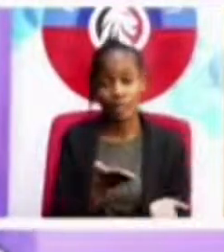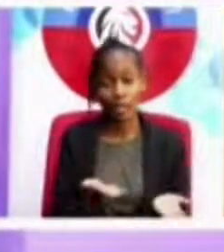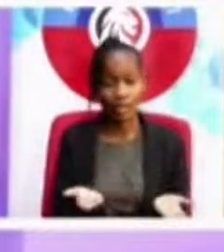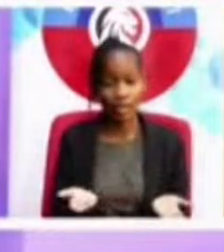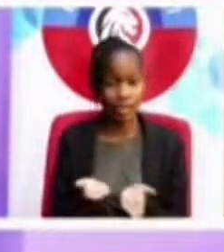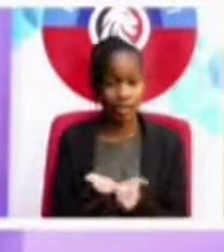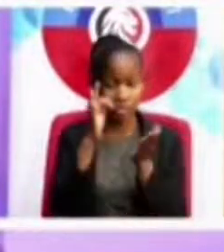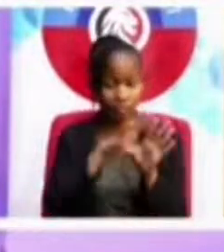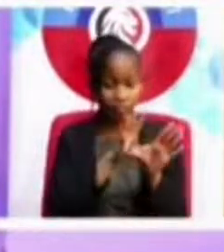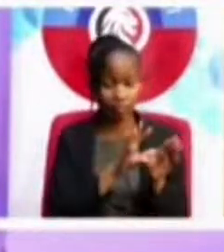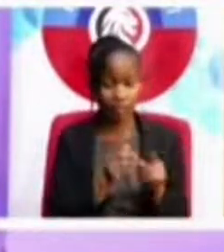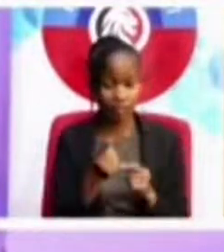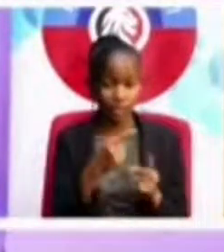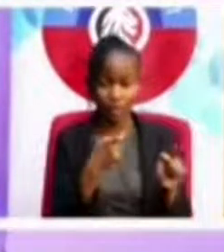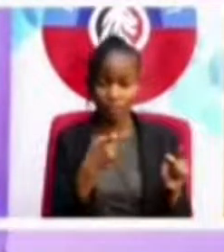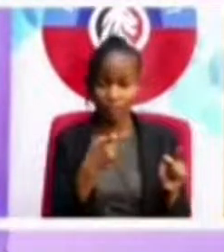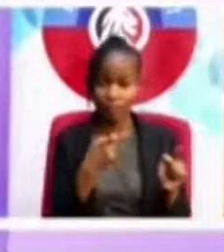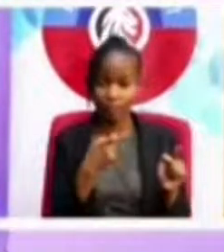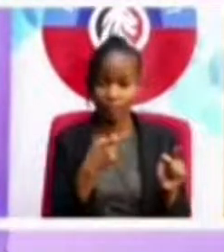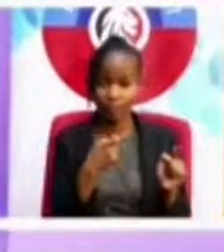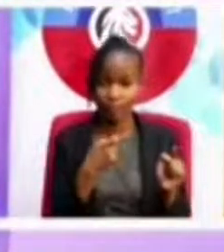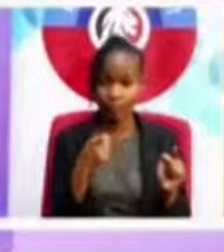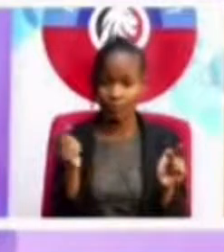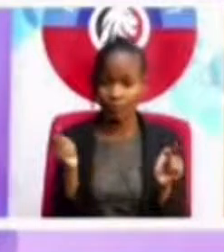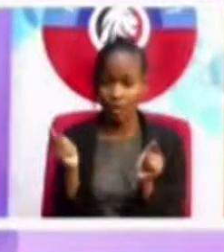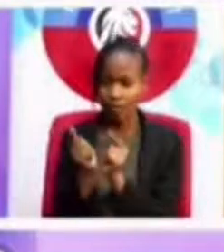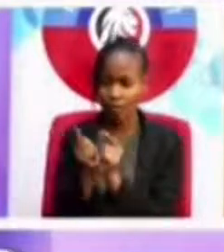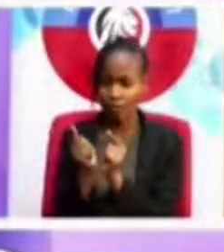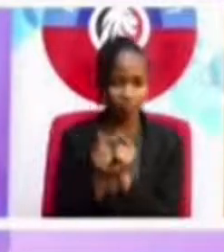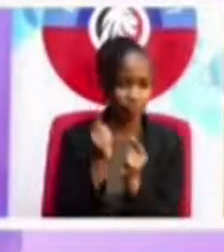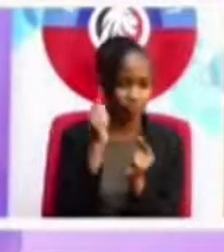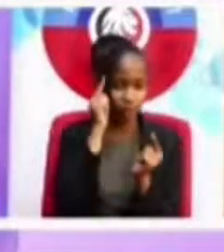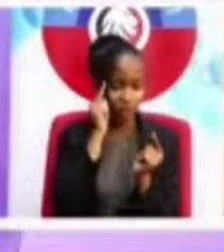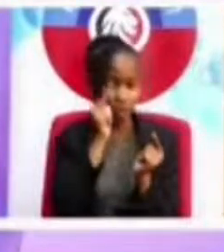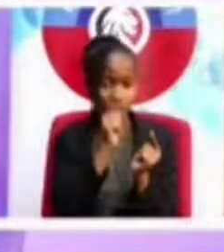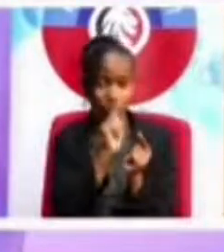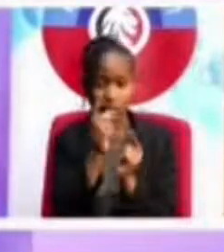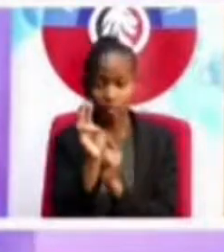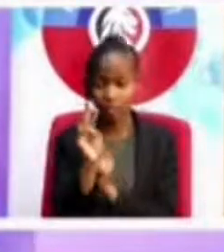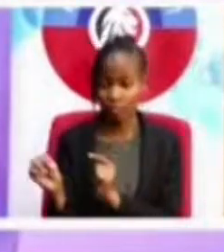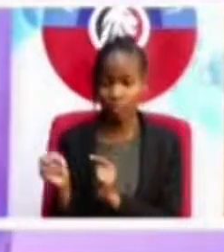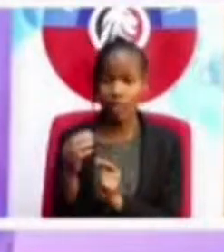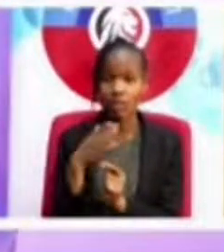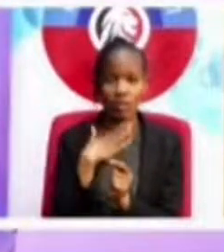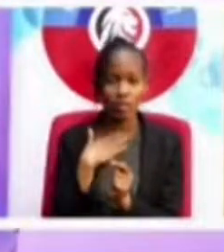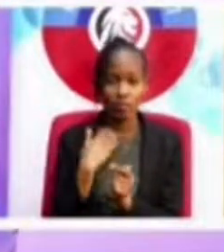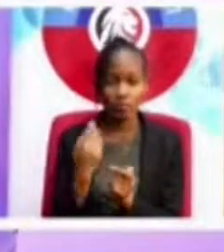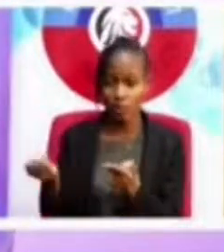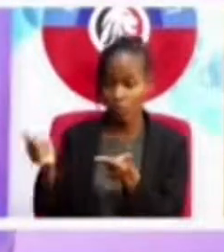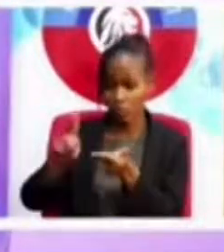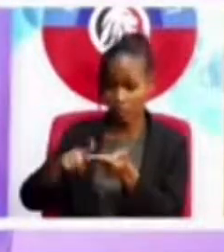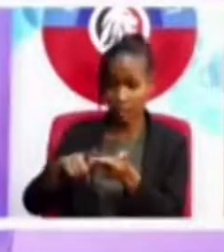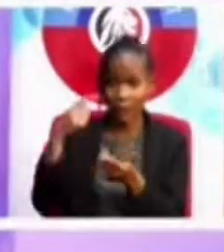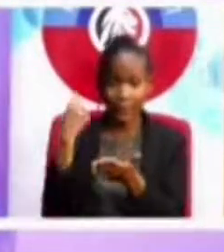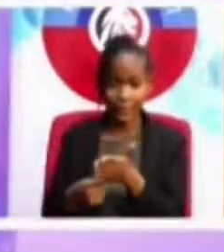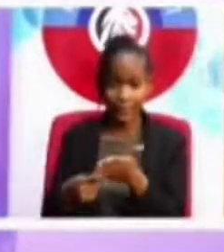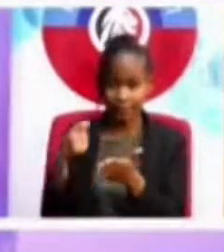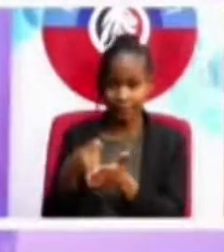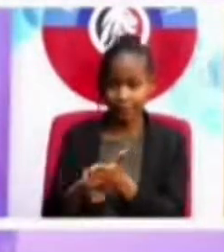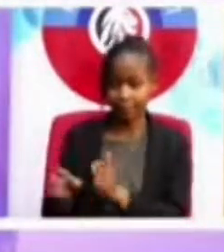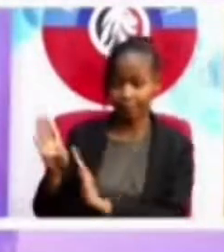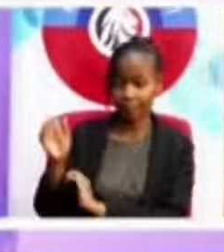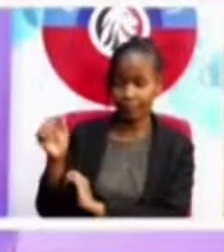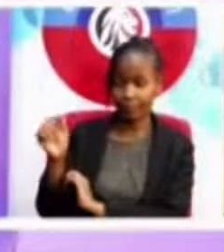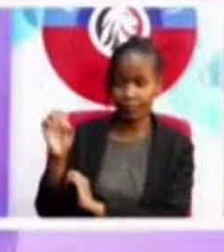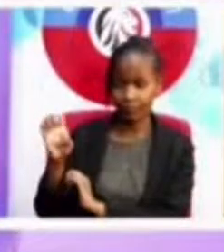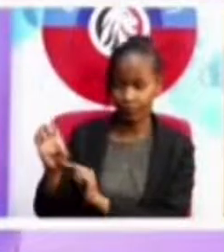from a few approaches. One of them, we need to expand the tax base, ensure that everyone